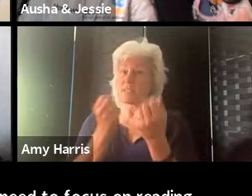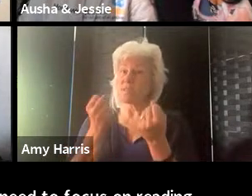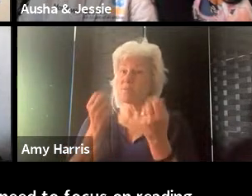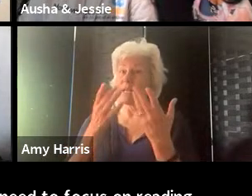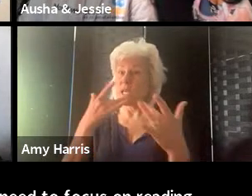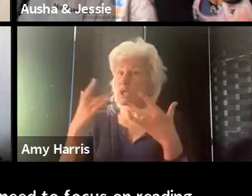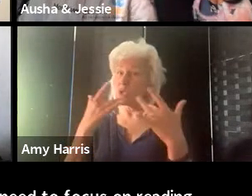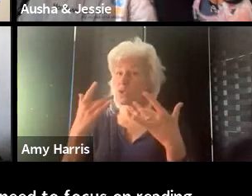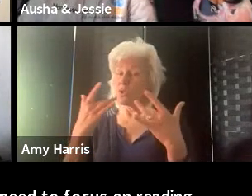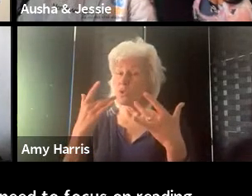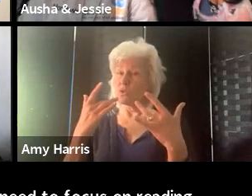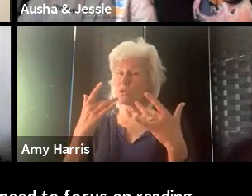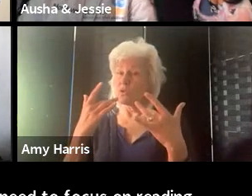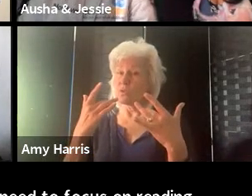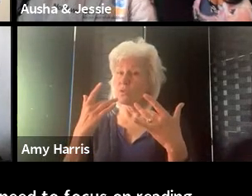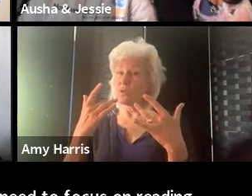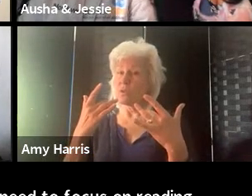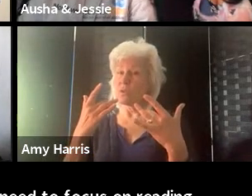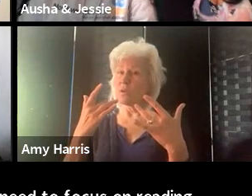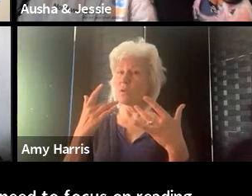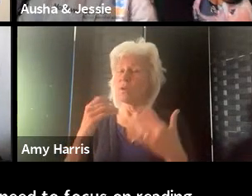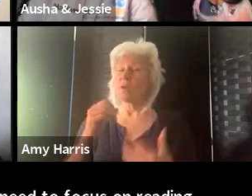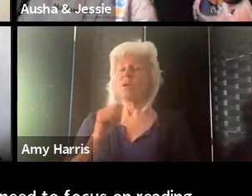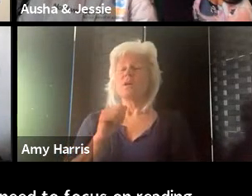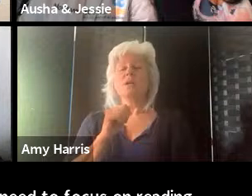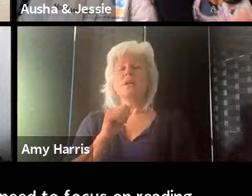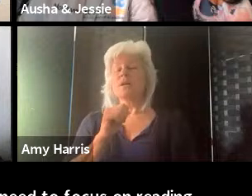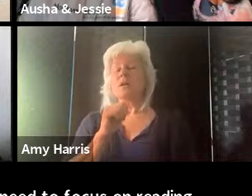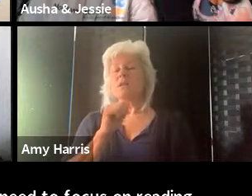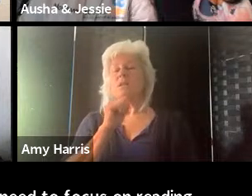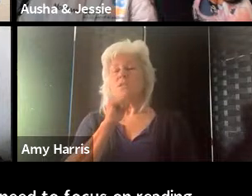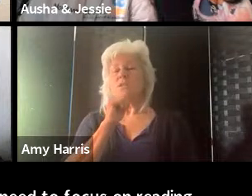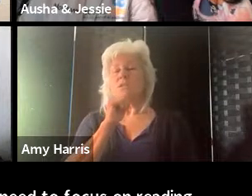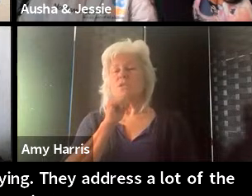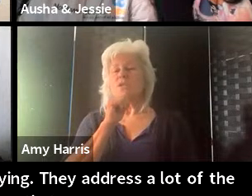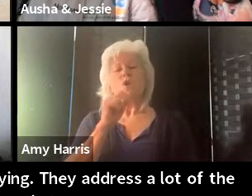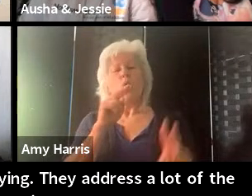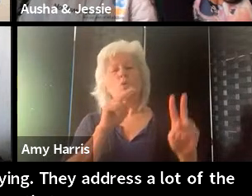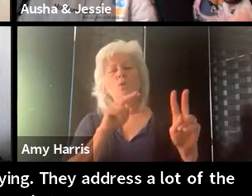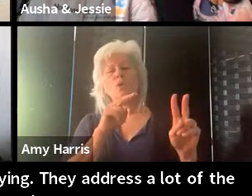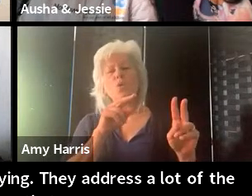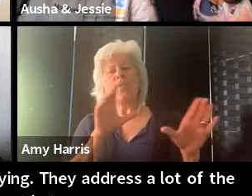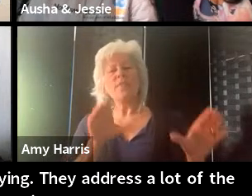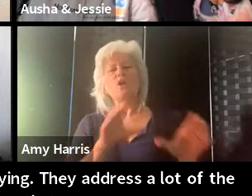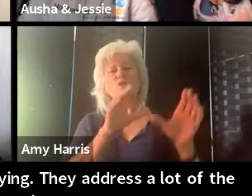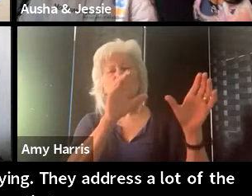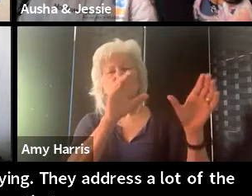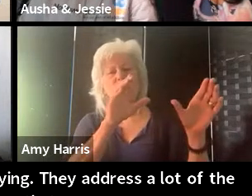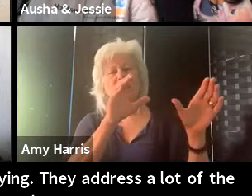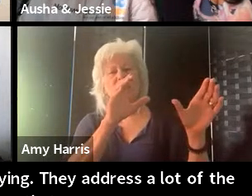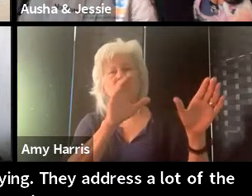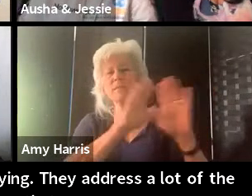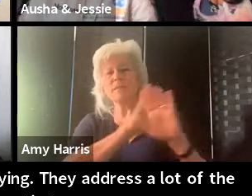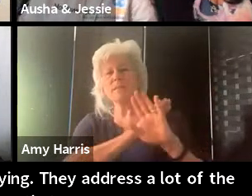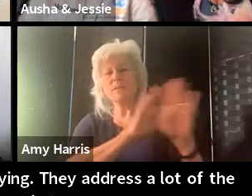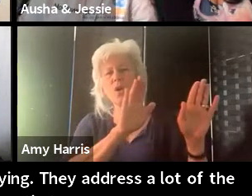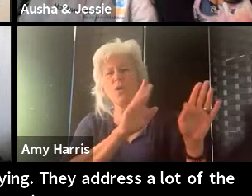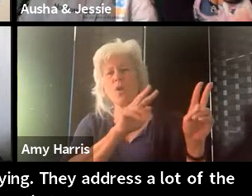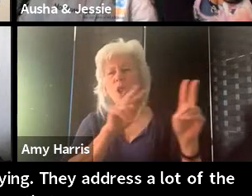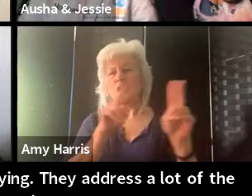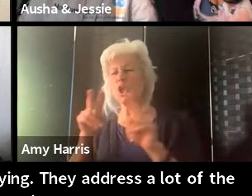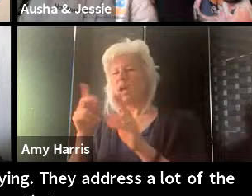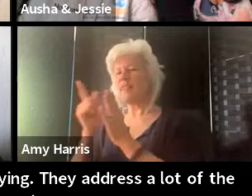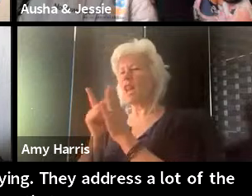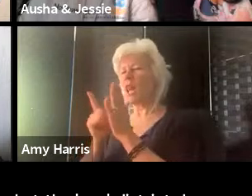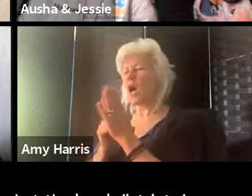there. Don't look at what the local district does. Look at what the law says and